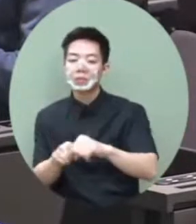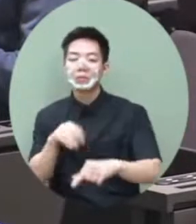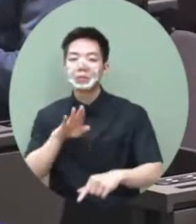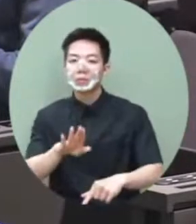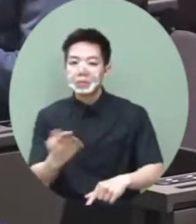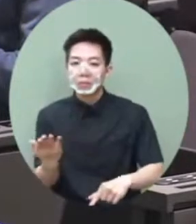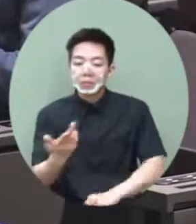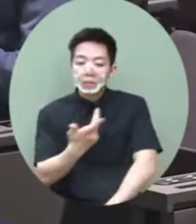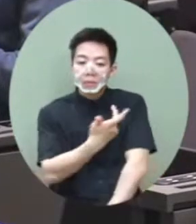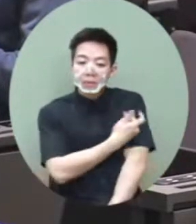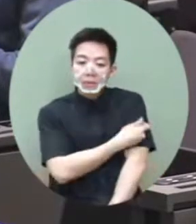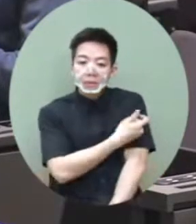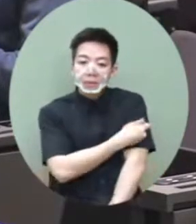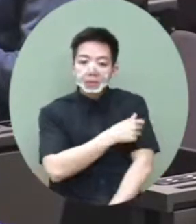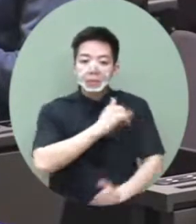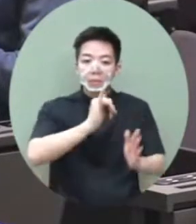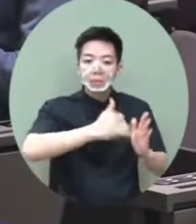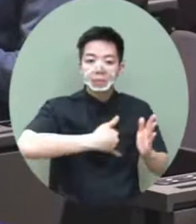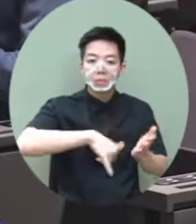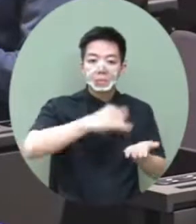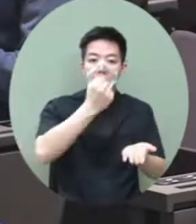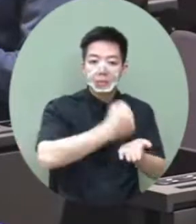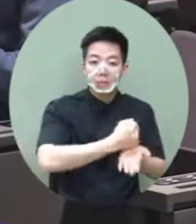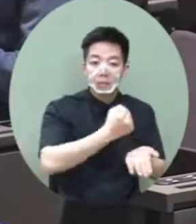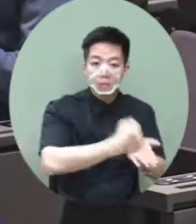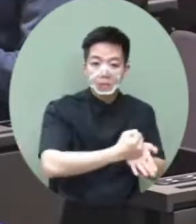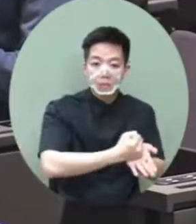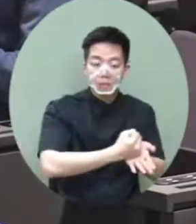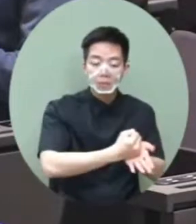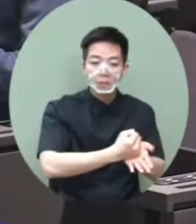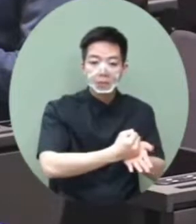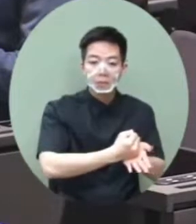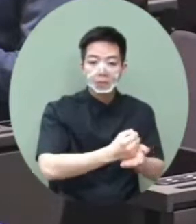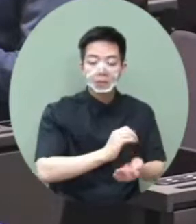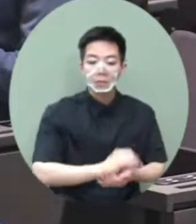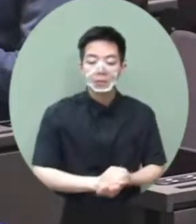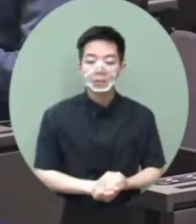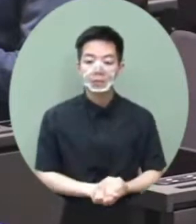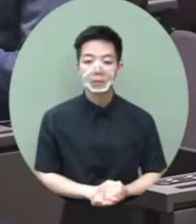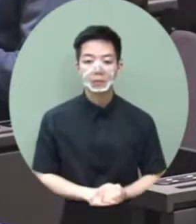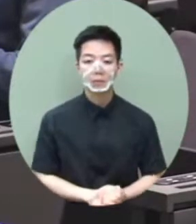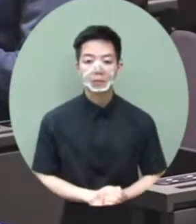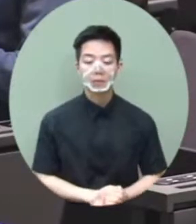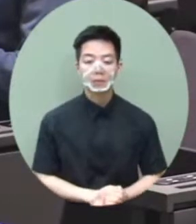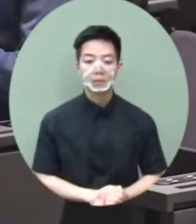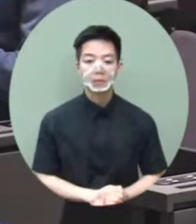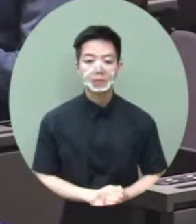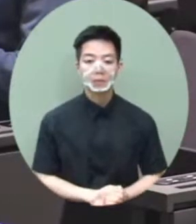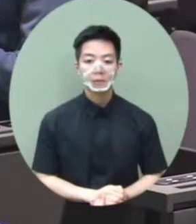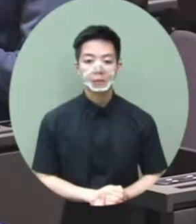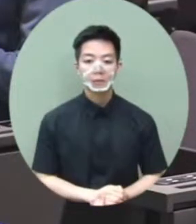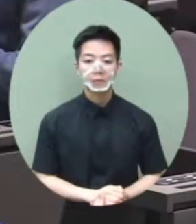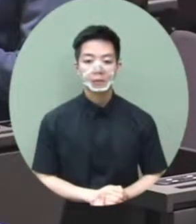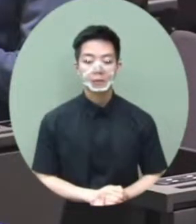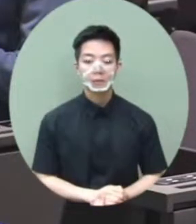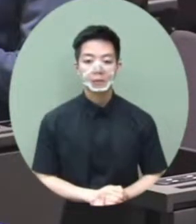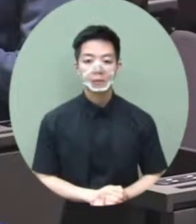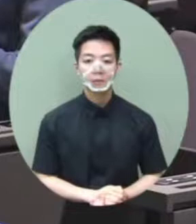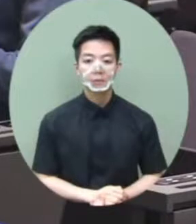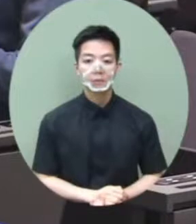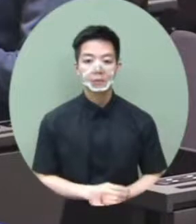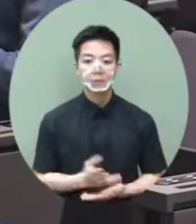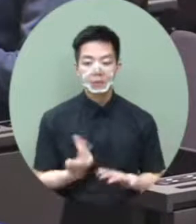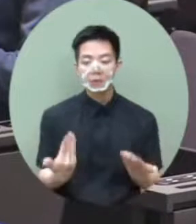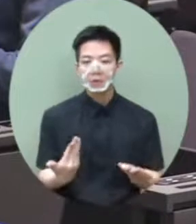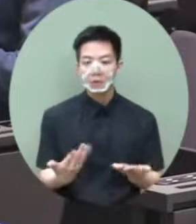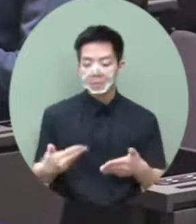a patient recovered on the 13th of March, and that means that the patient will have to wait until the middle of June, and